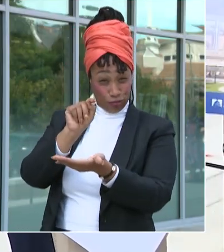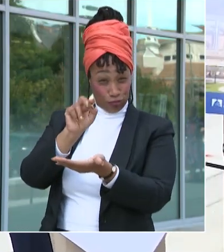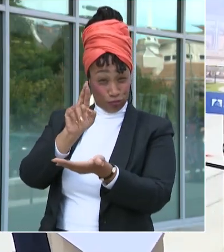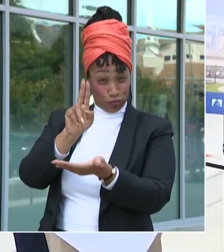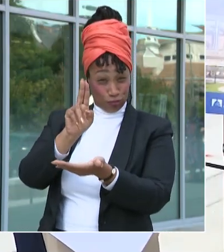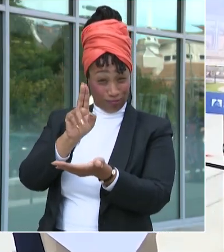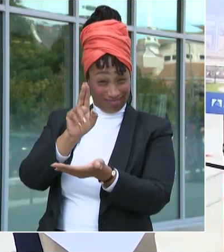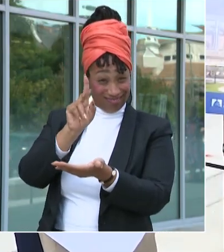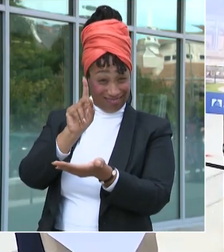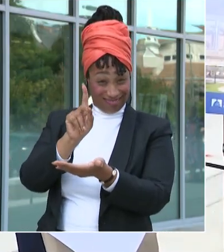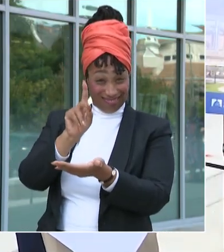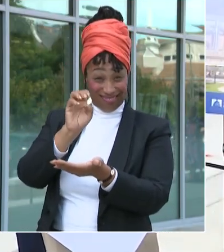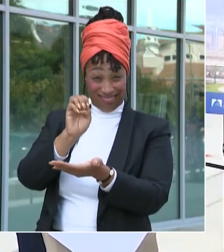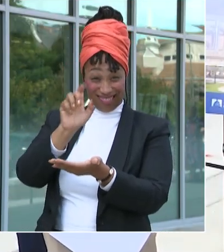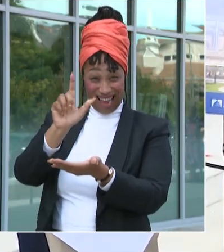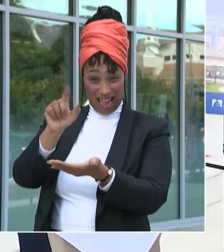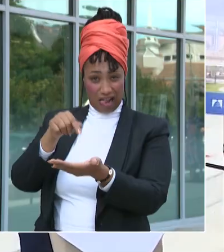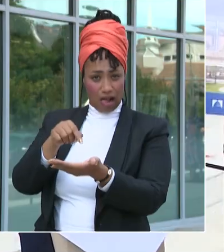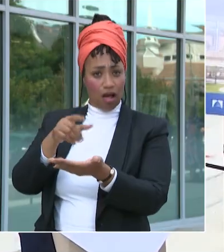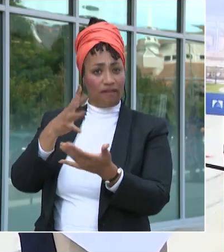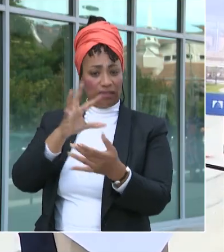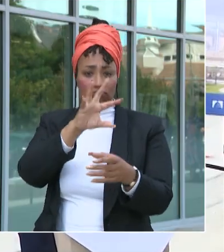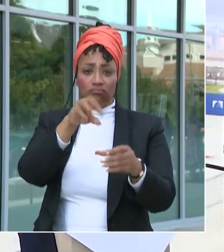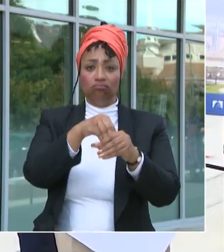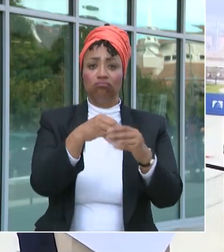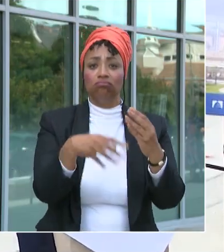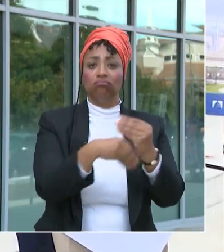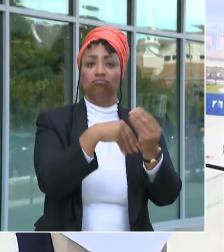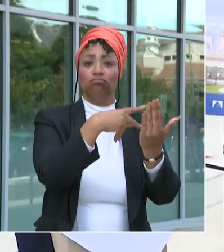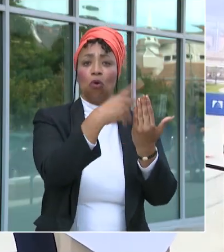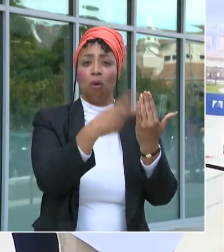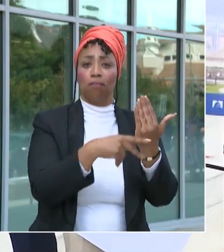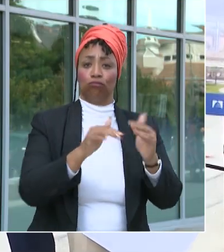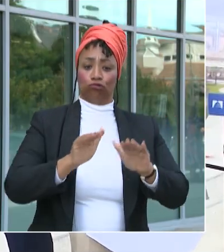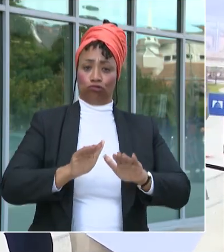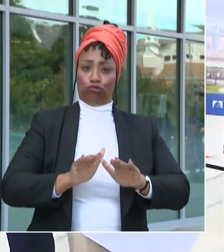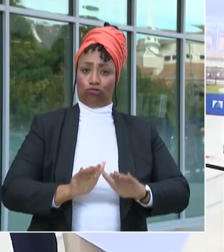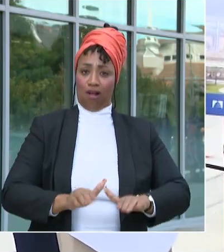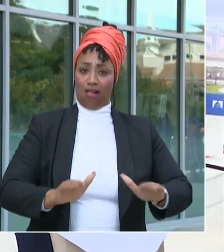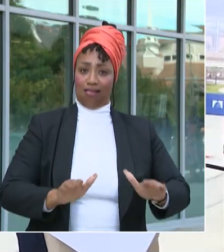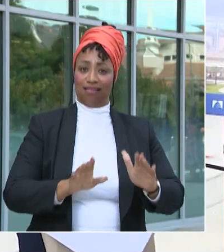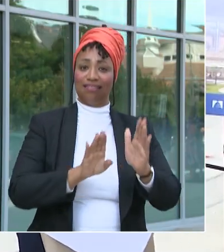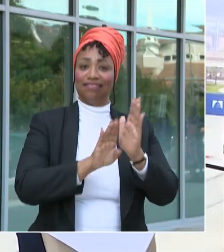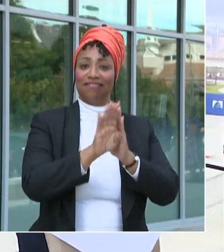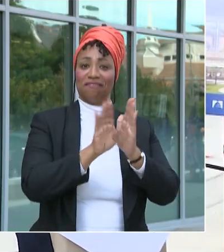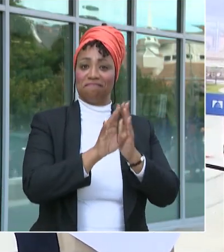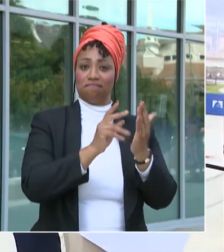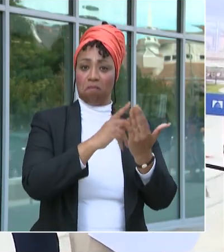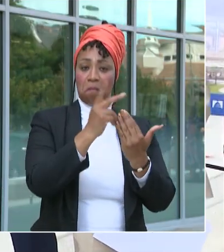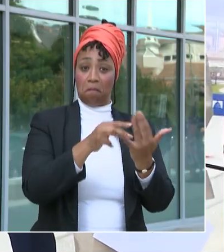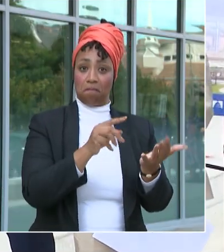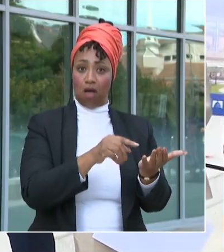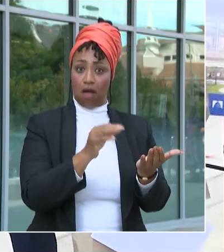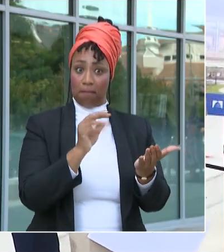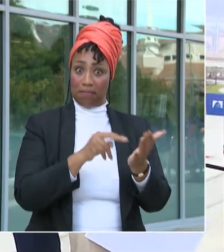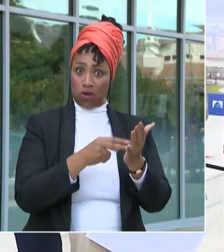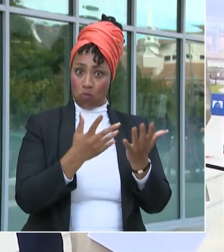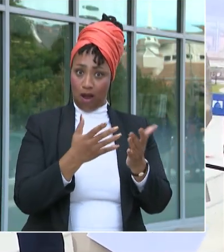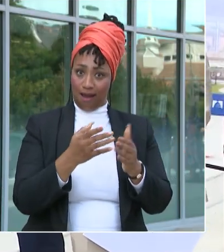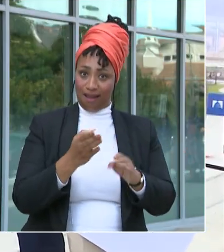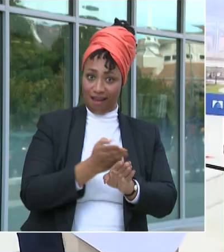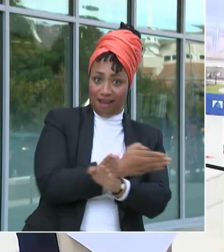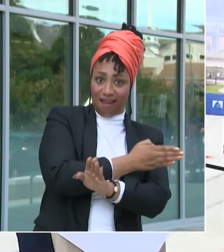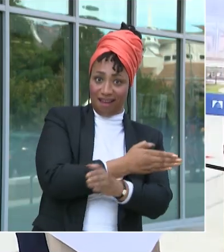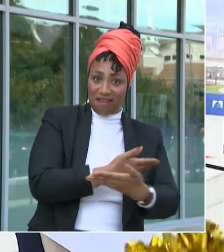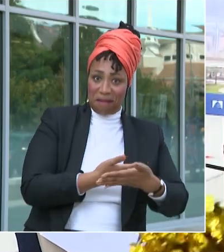some families will join this school community with their infants. And they'll be able to go all the